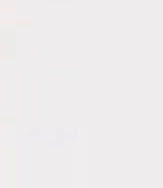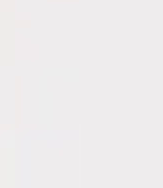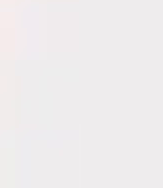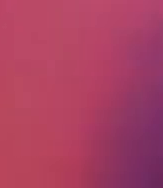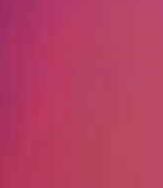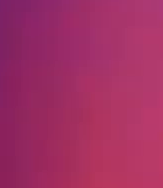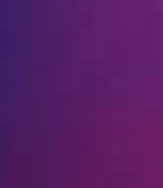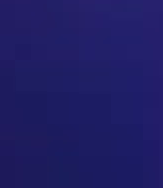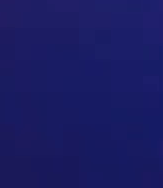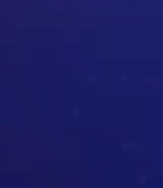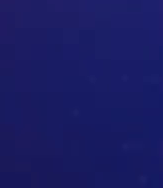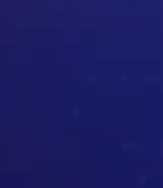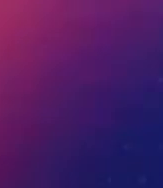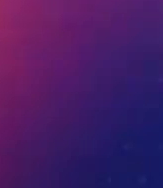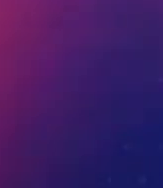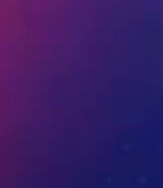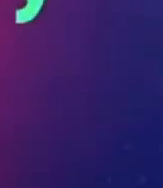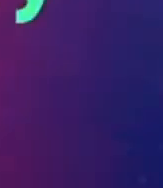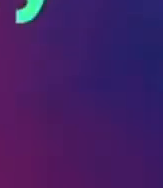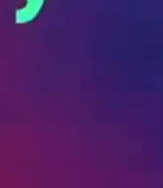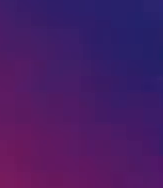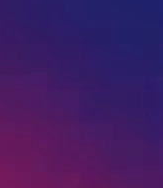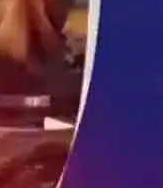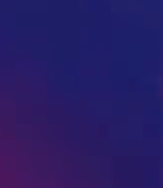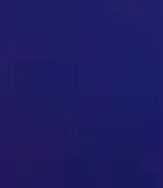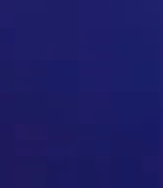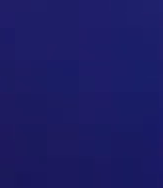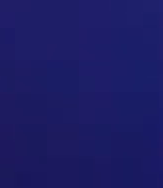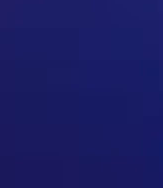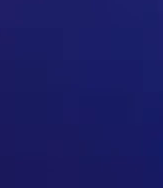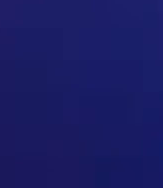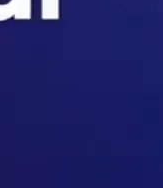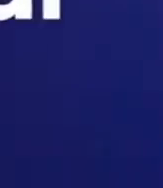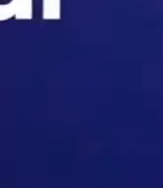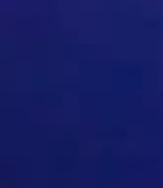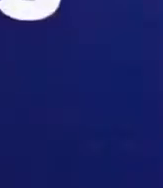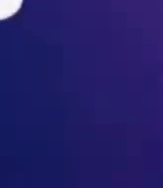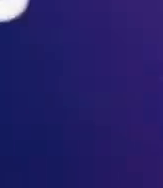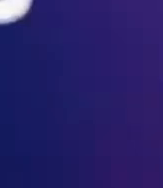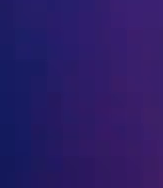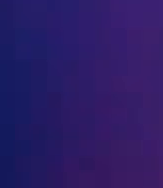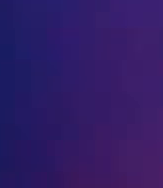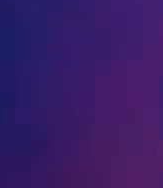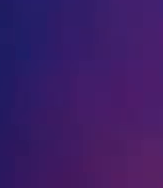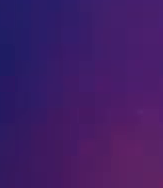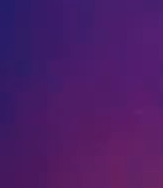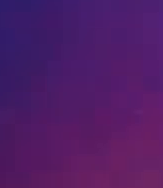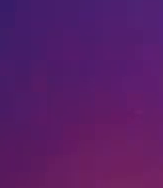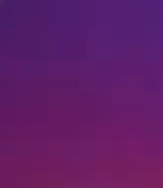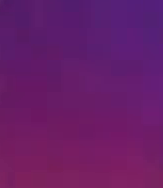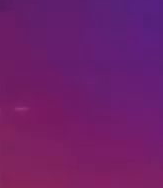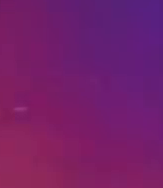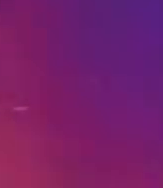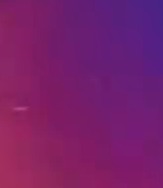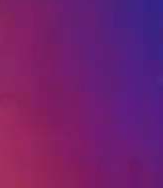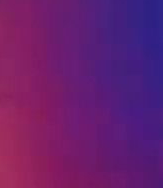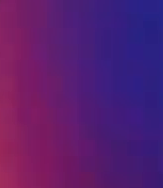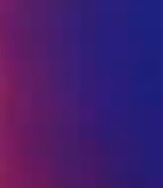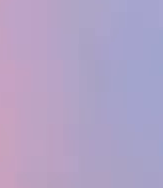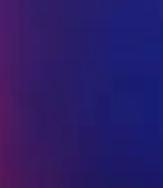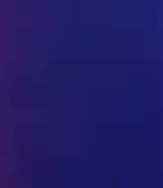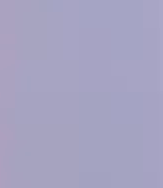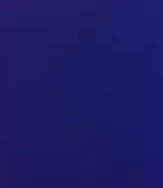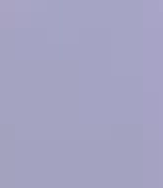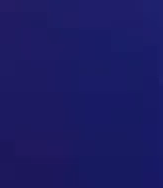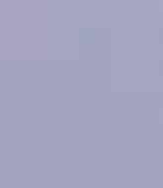network and make sales. This February, over 500 local and international exhibitors, factories featuring companies under